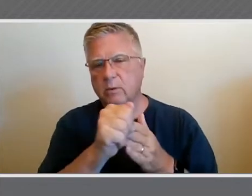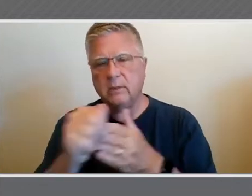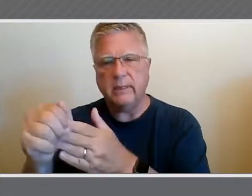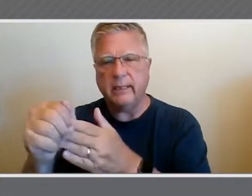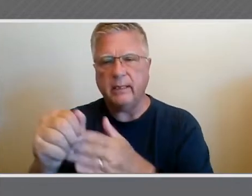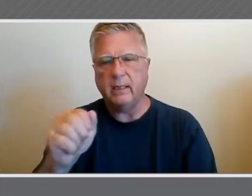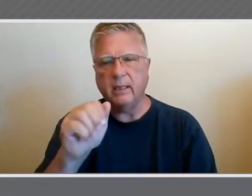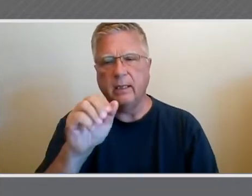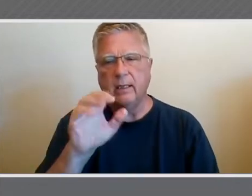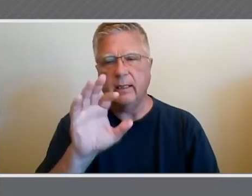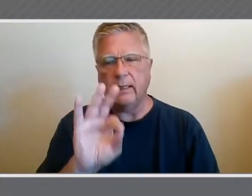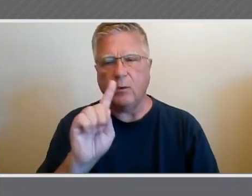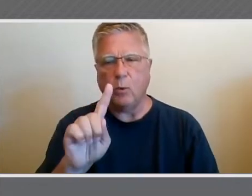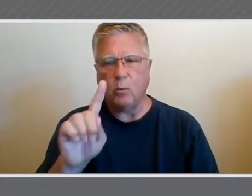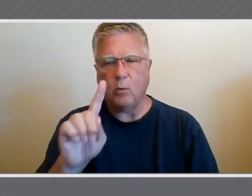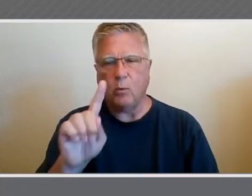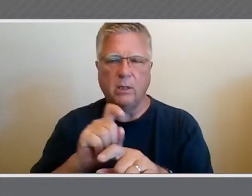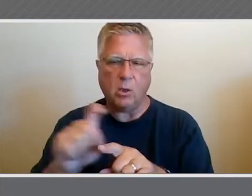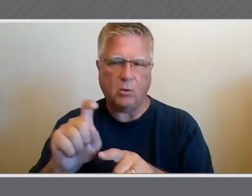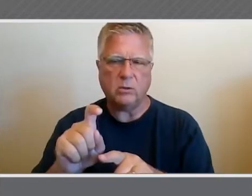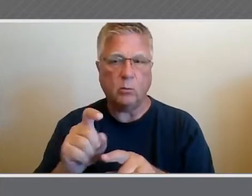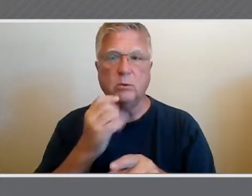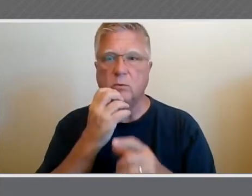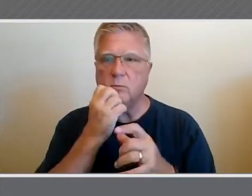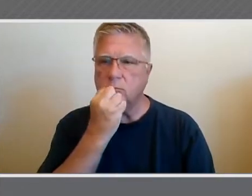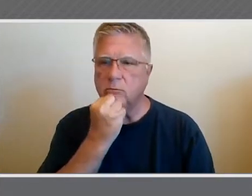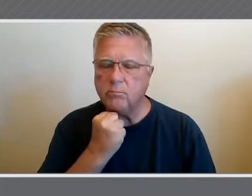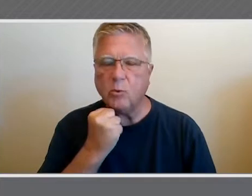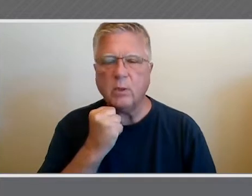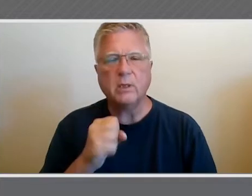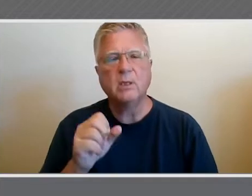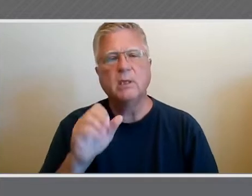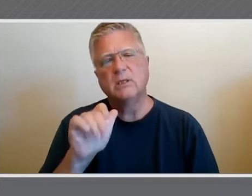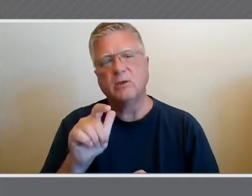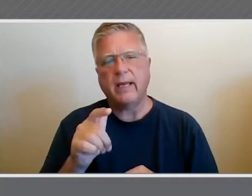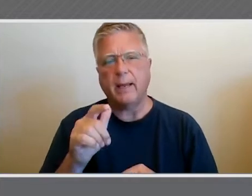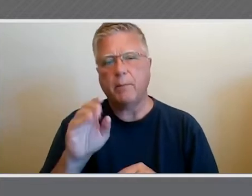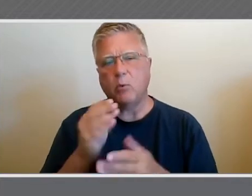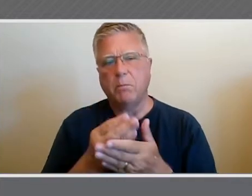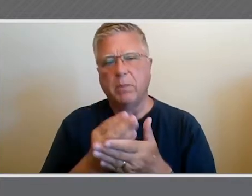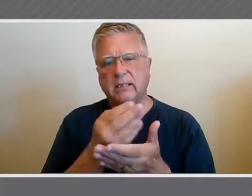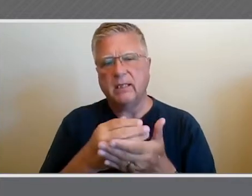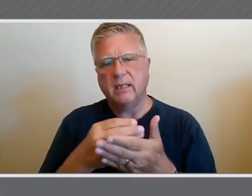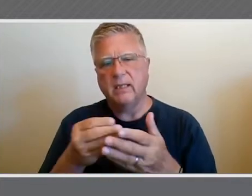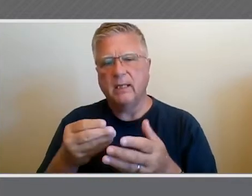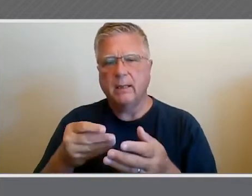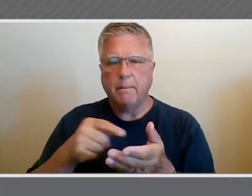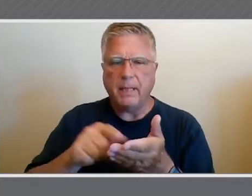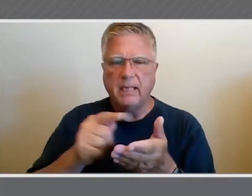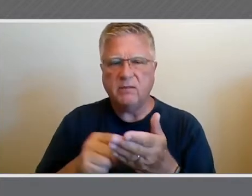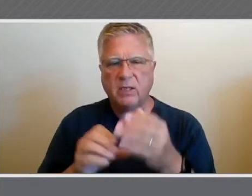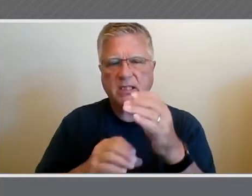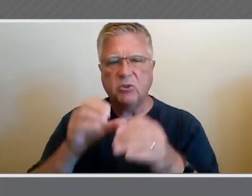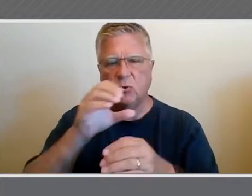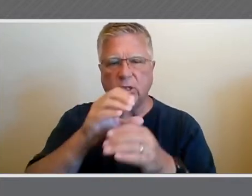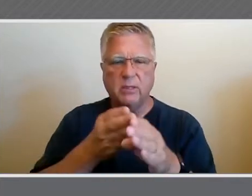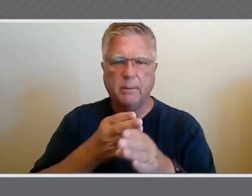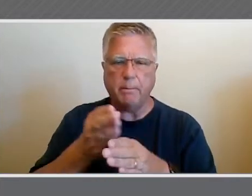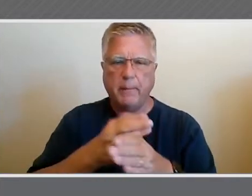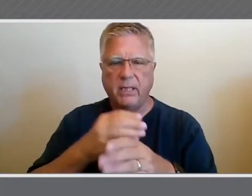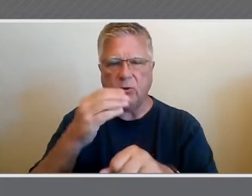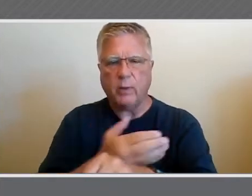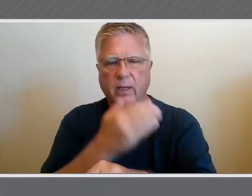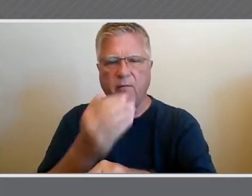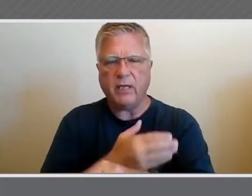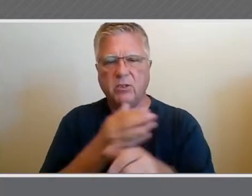important. So the capital budget funds the construction and major renovations of roads, including paving and traffic